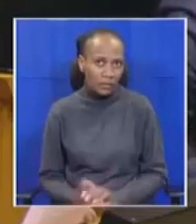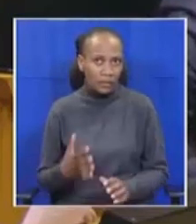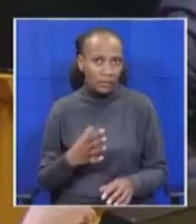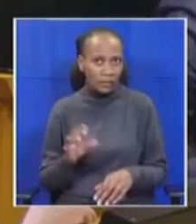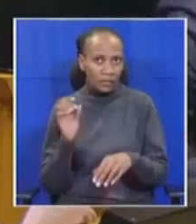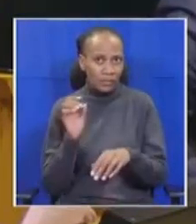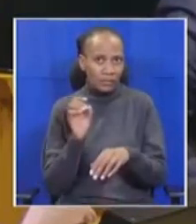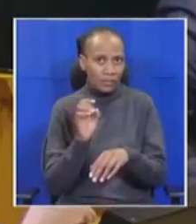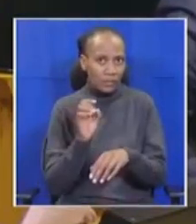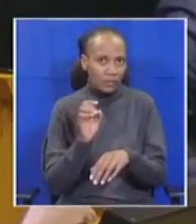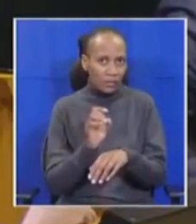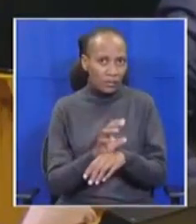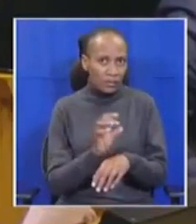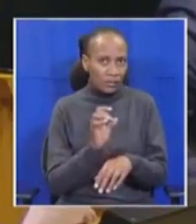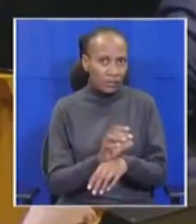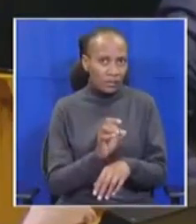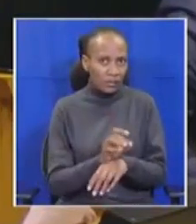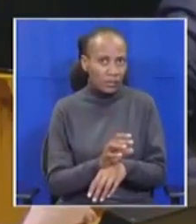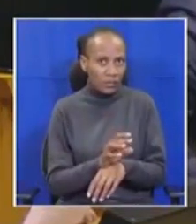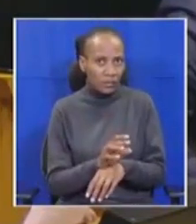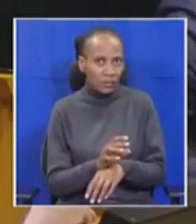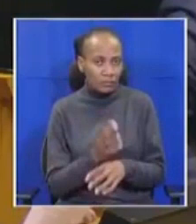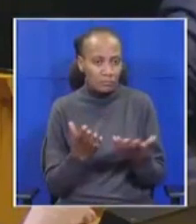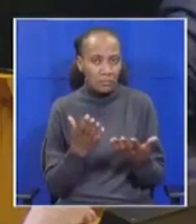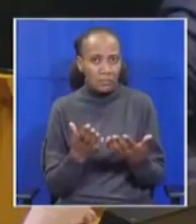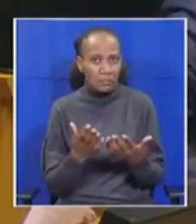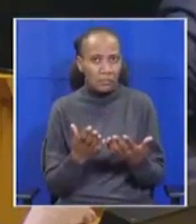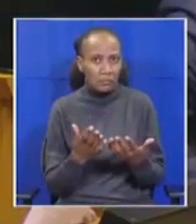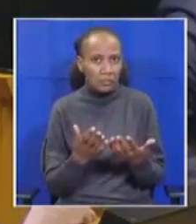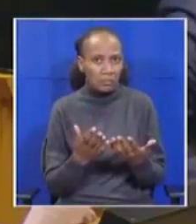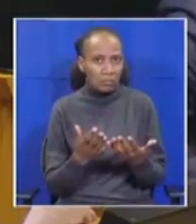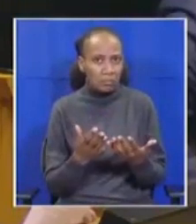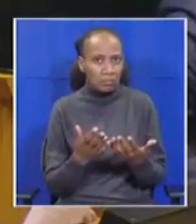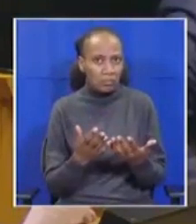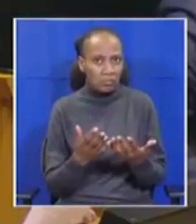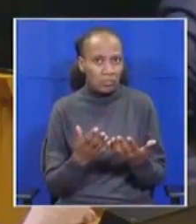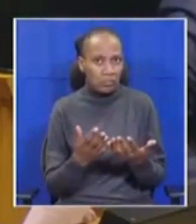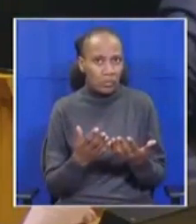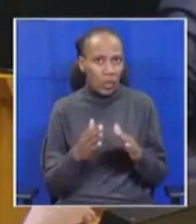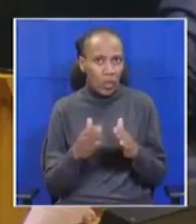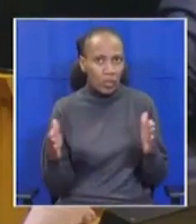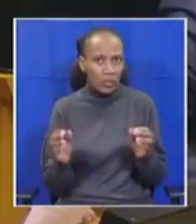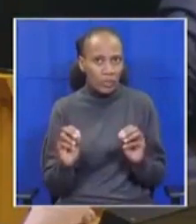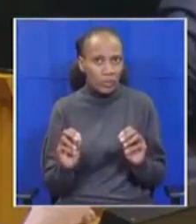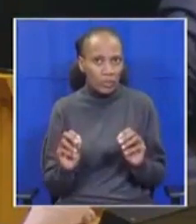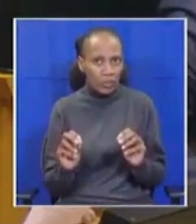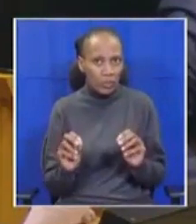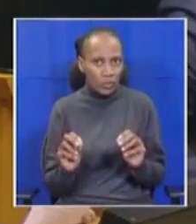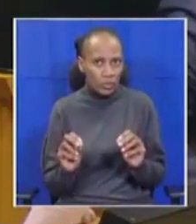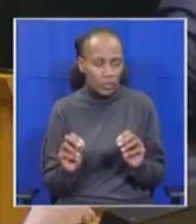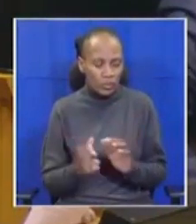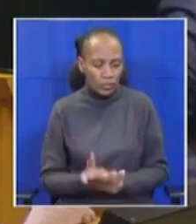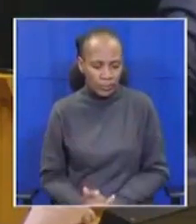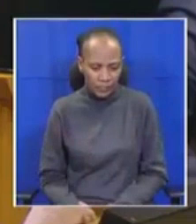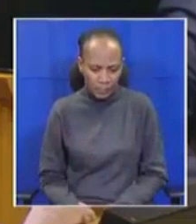that create a state-owned vehicle which is going to attract investment. You have appointed envoys